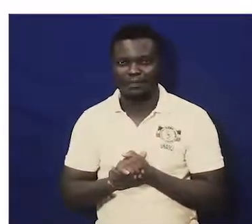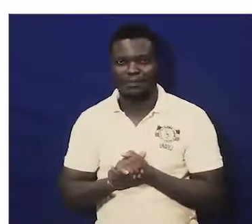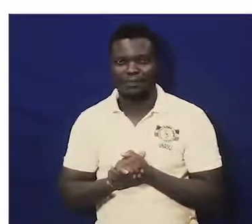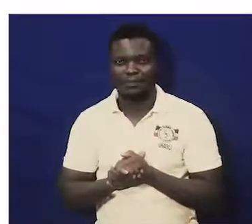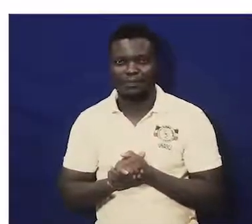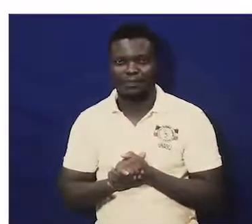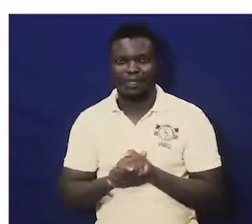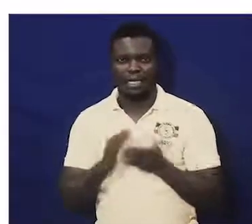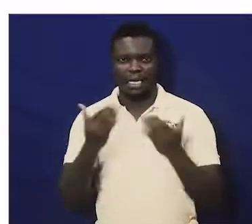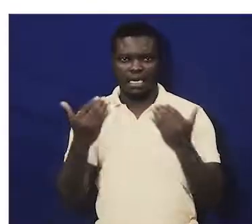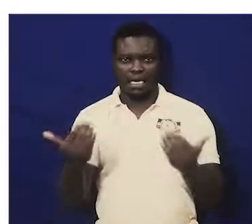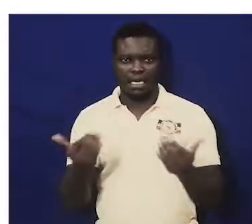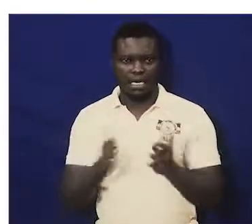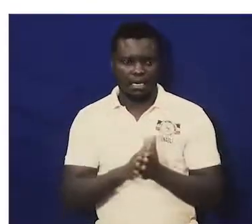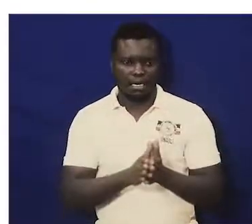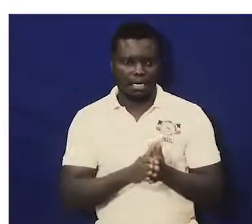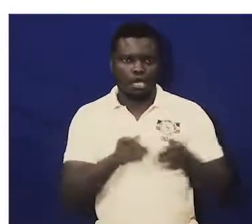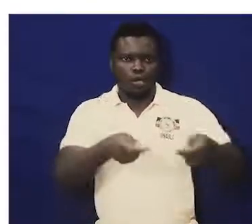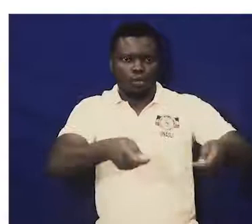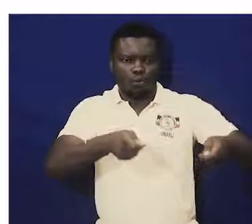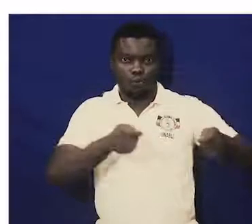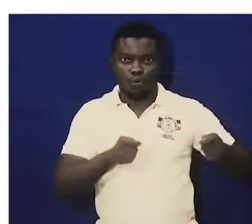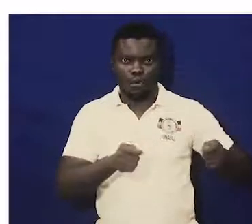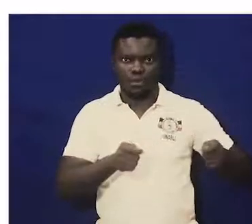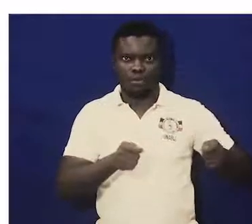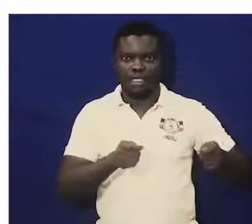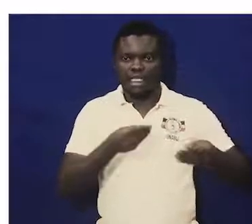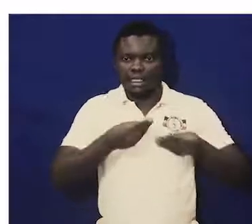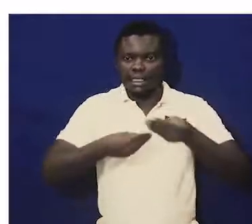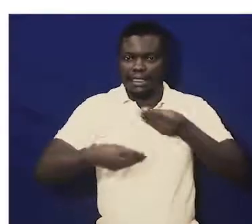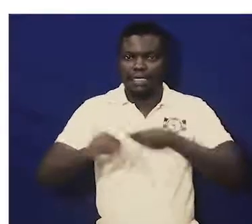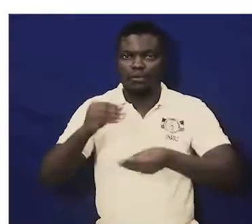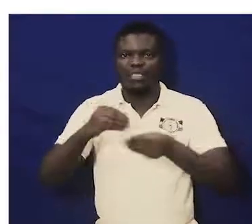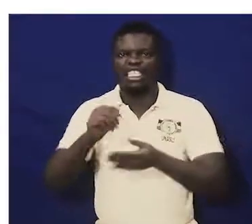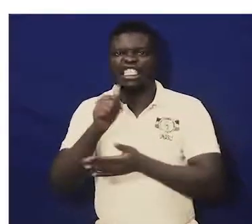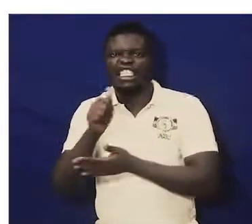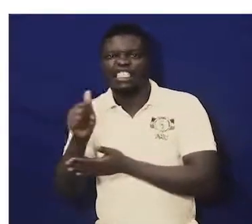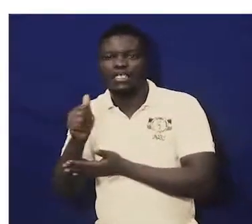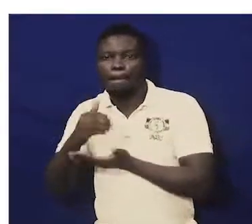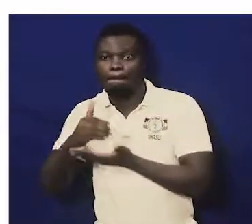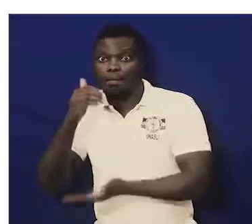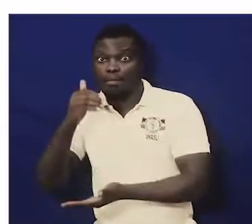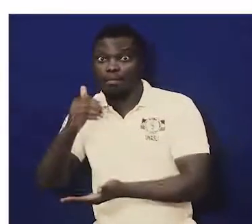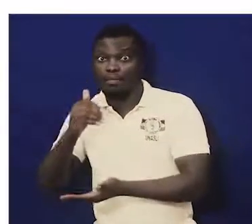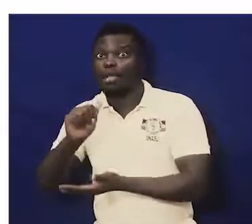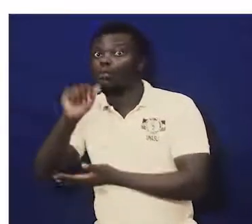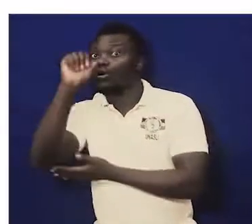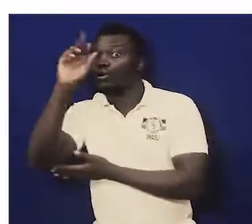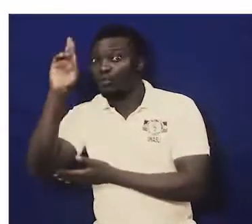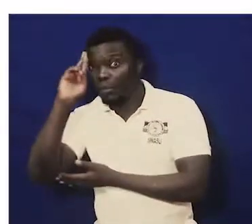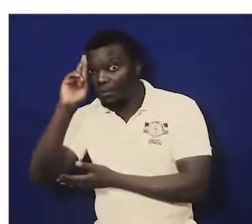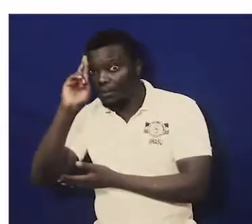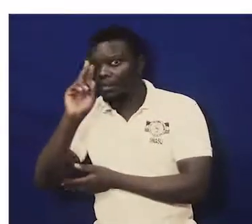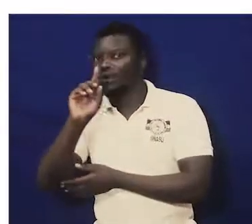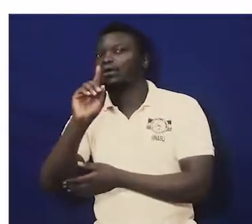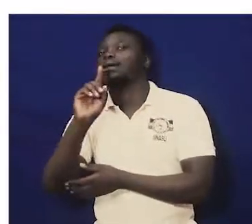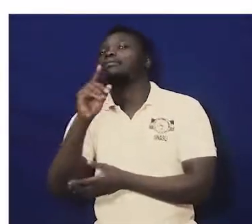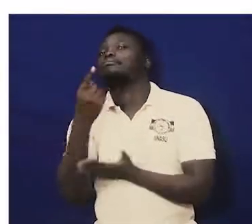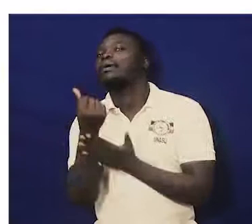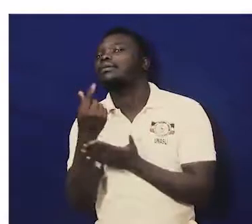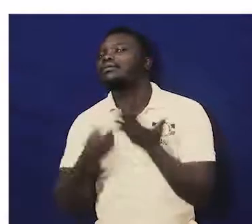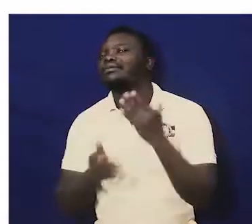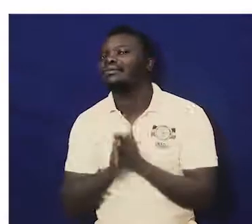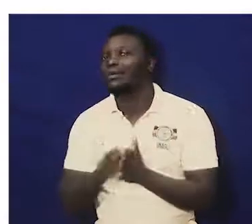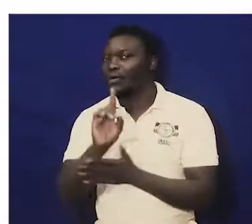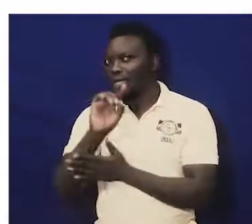And this crate was sold in bottles. I hope each one of us likes soda, and